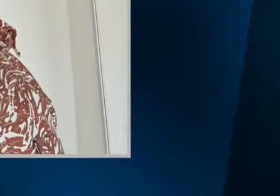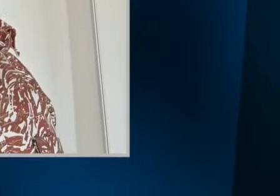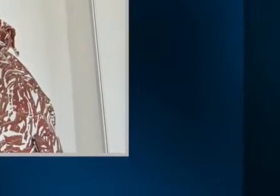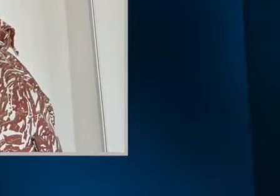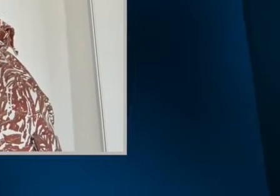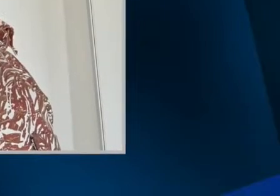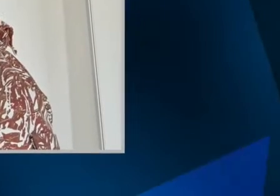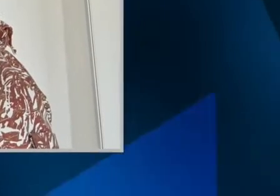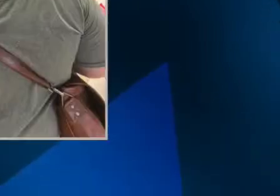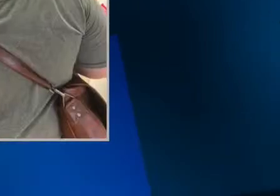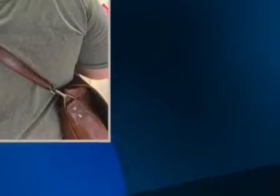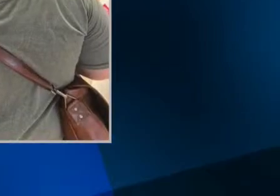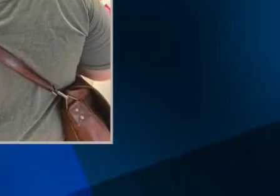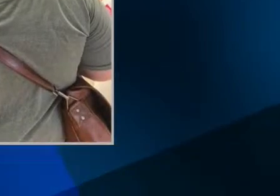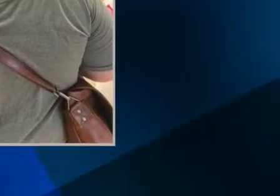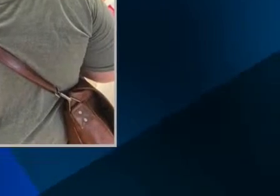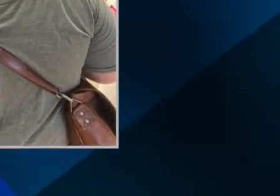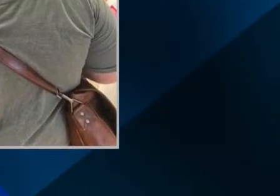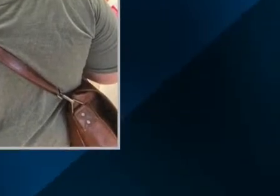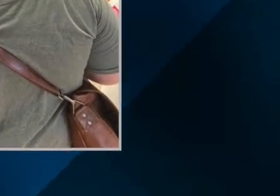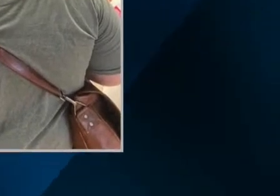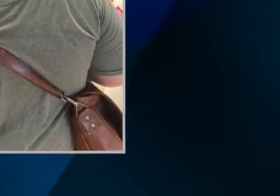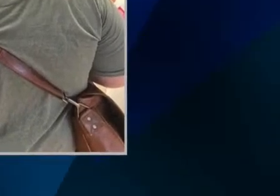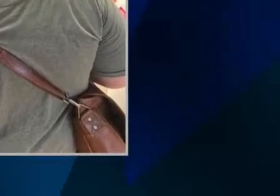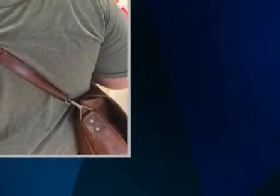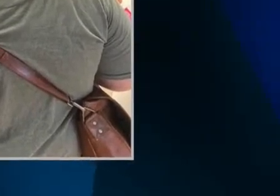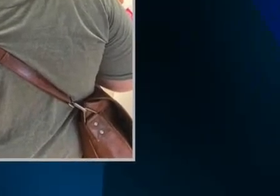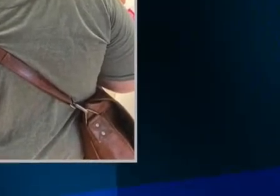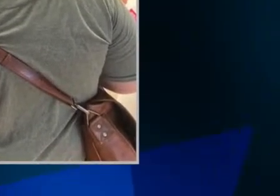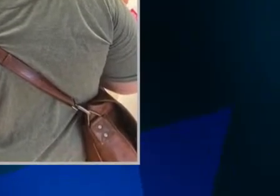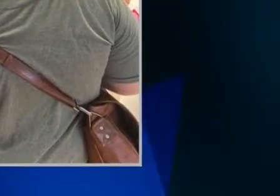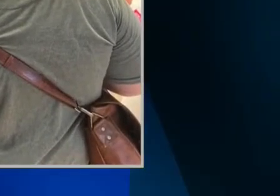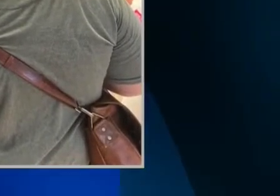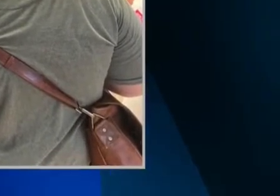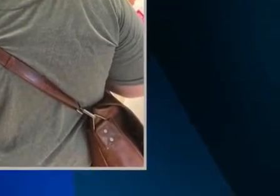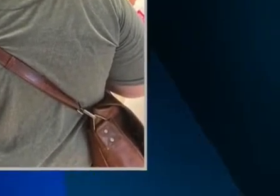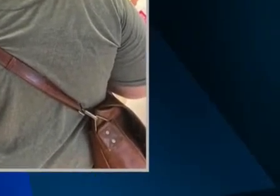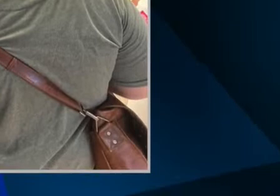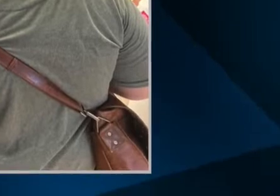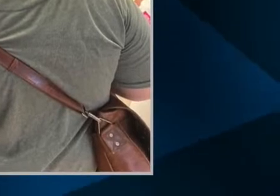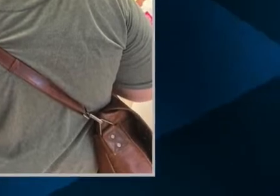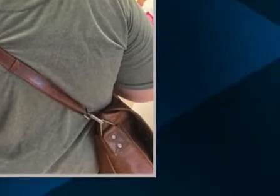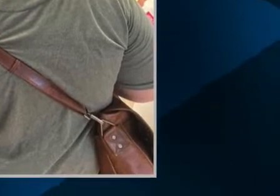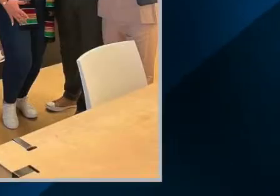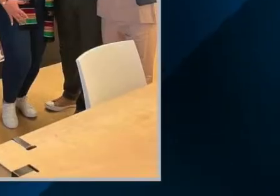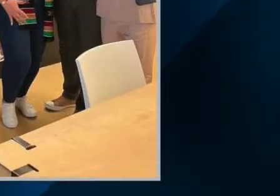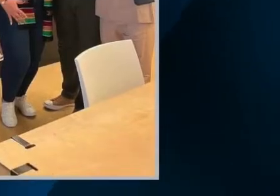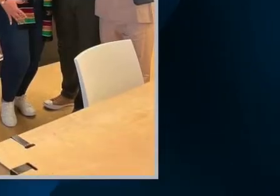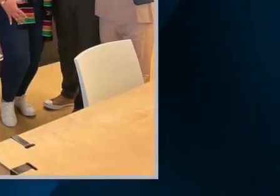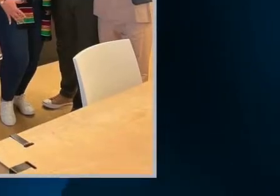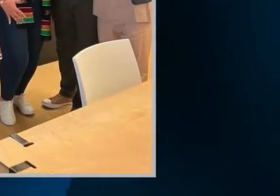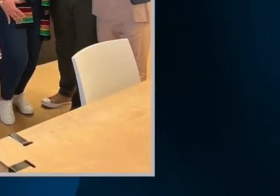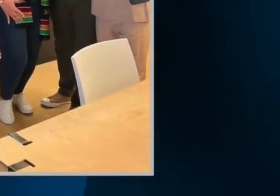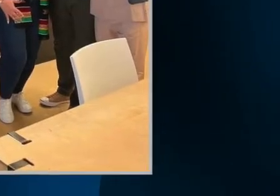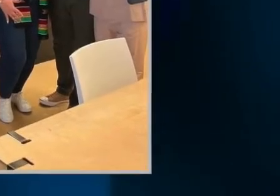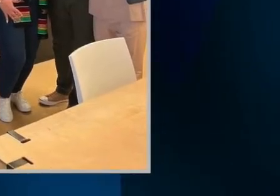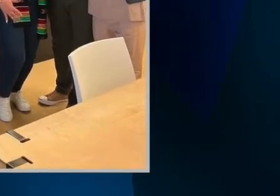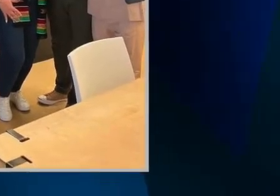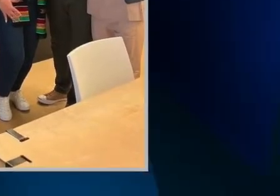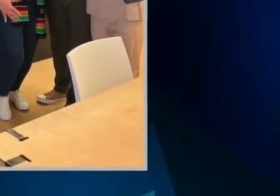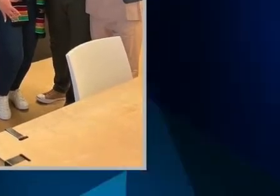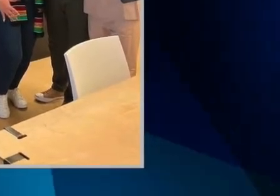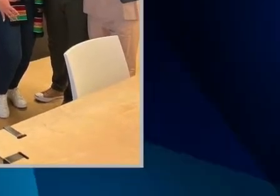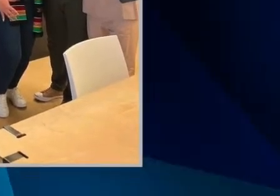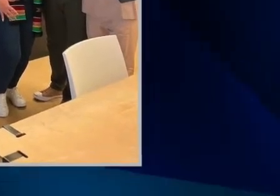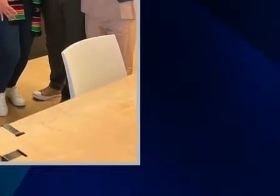facilitator, and writer. He has worked for both local and global brands in areas of digital marketing, social media marketing, app